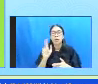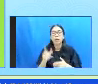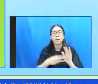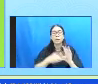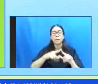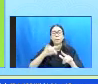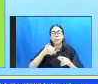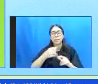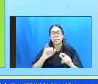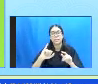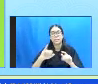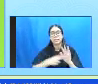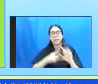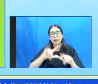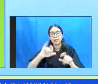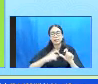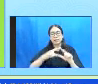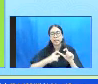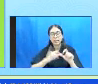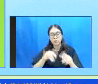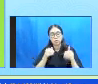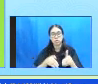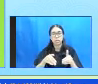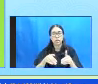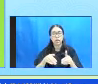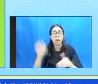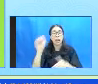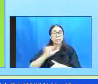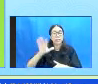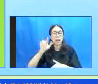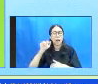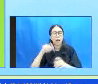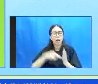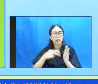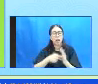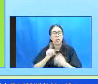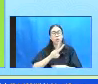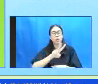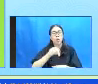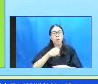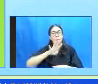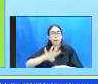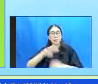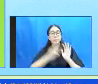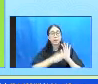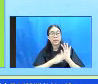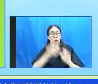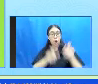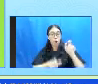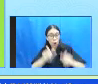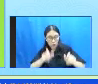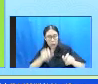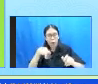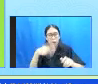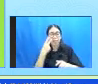to 2.4 billion people in the region. And if we look at the situation in Indonesia alone, we know for a fact that